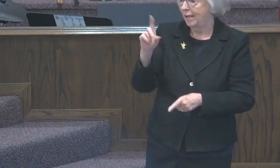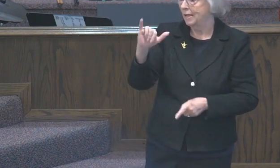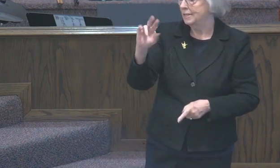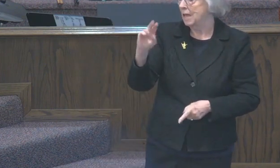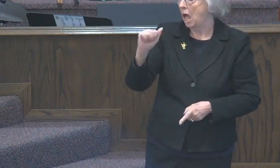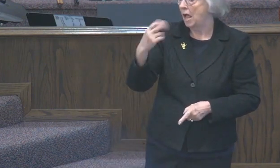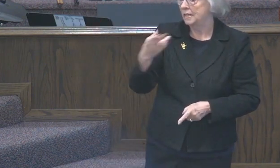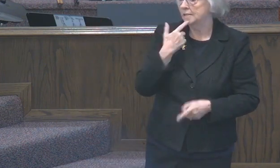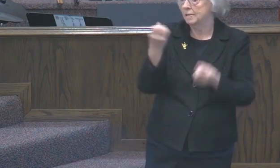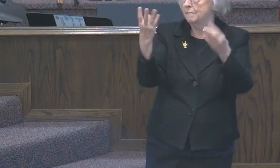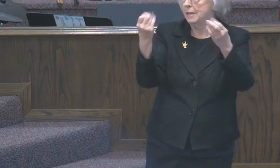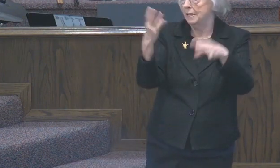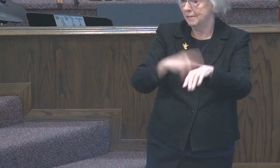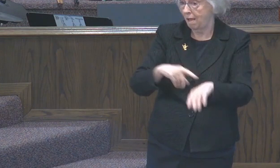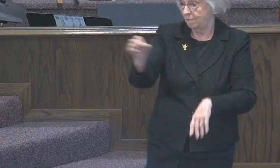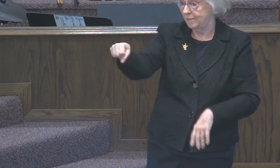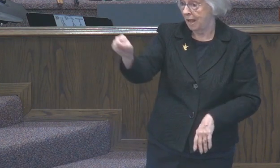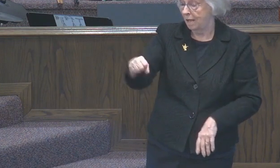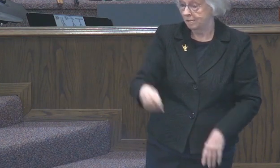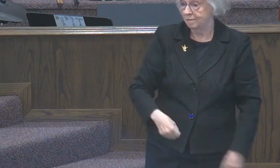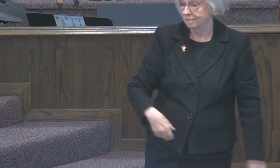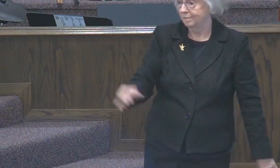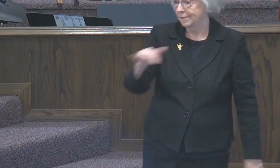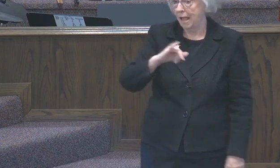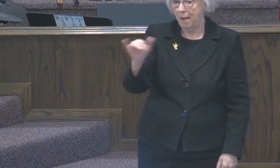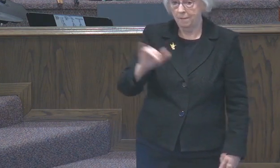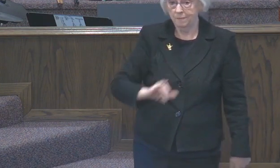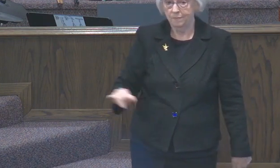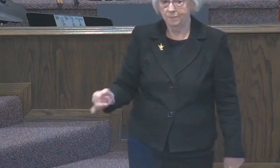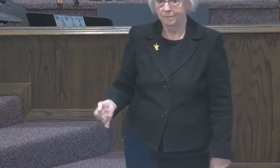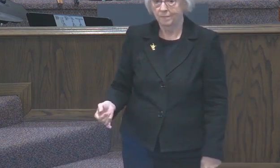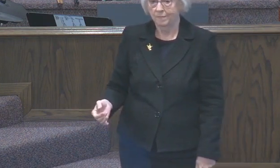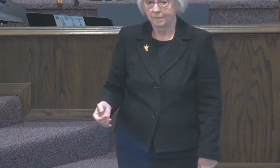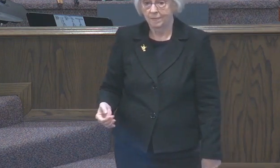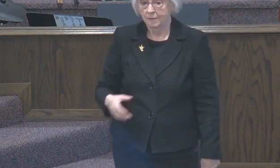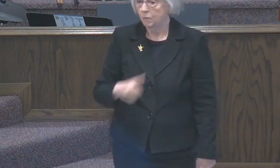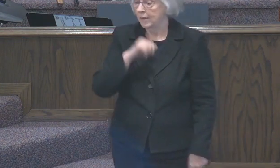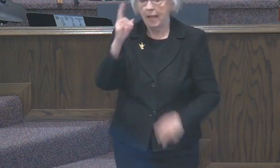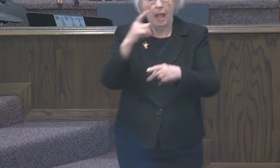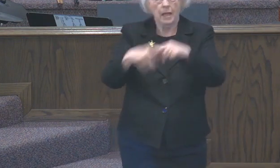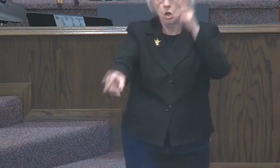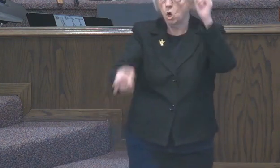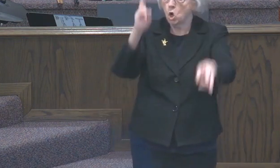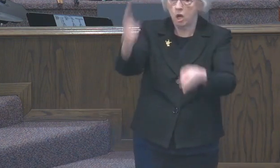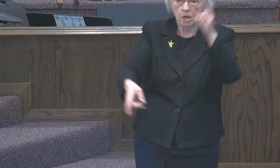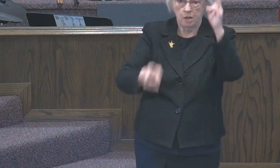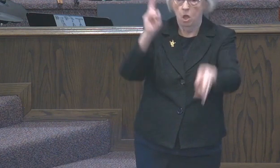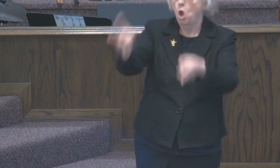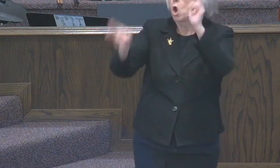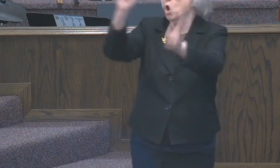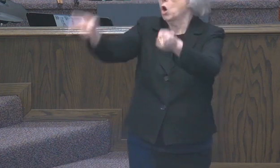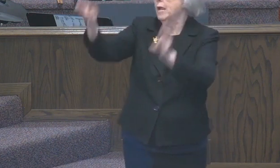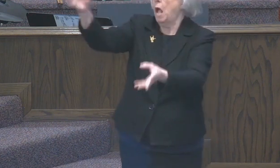So I have to be submissive to his will. What does that look like? And in James, again,